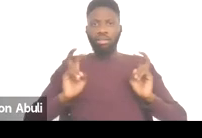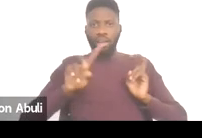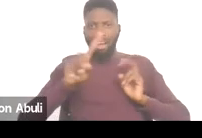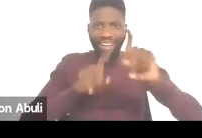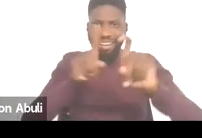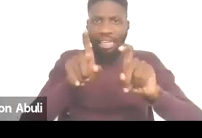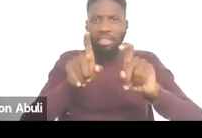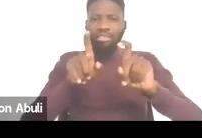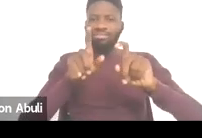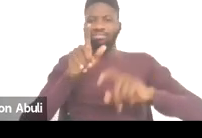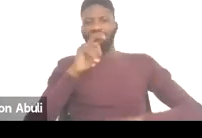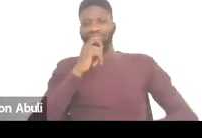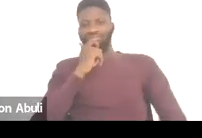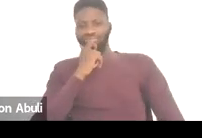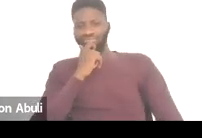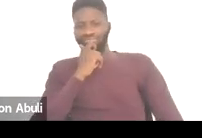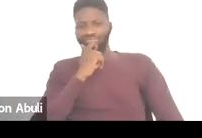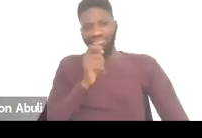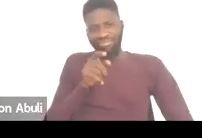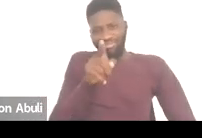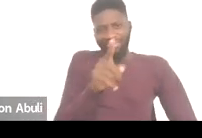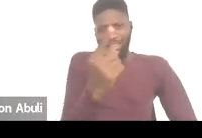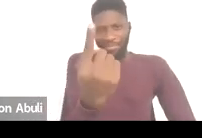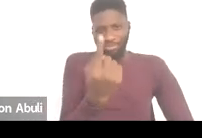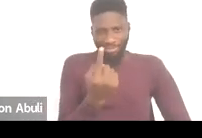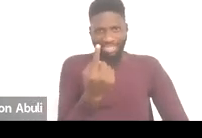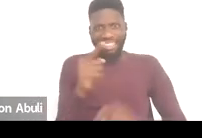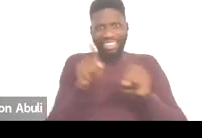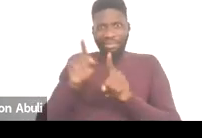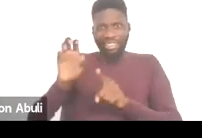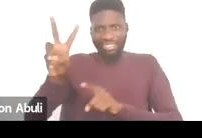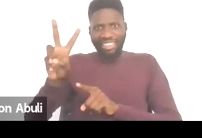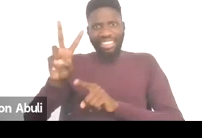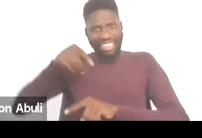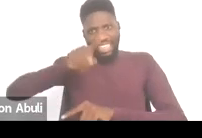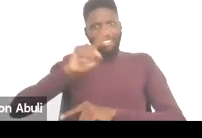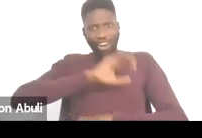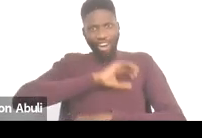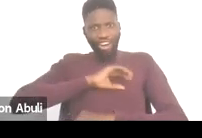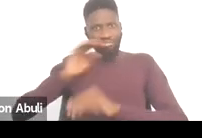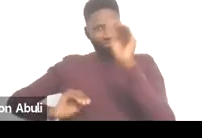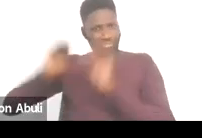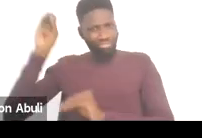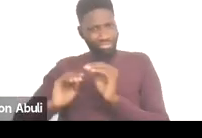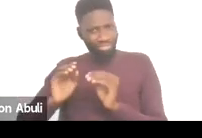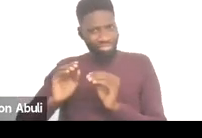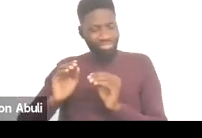left to wonder, is this the same person that did this CV? Those are the kind of things that I want to prepare you